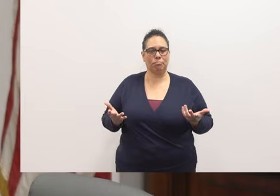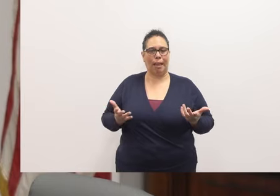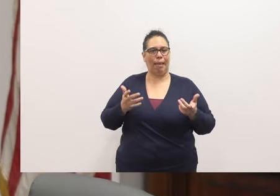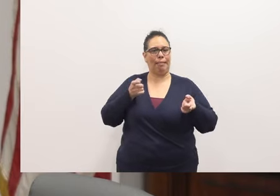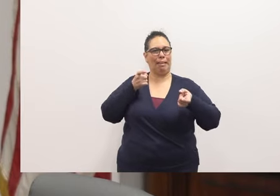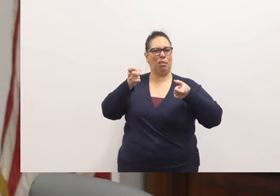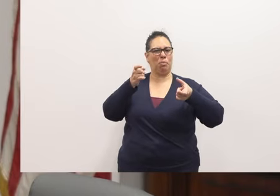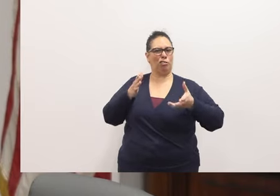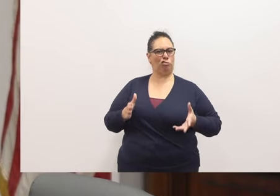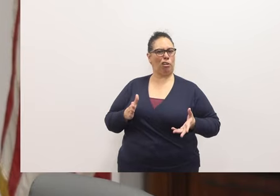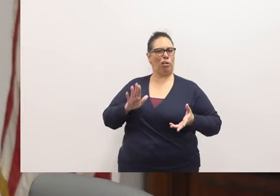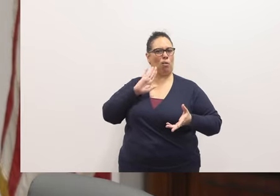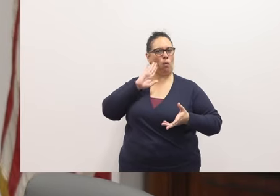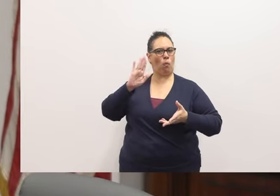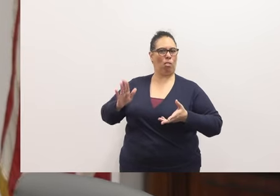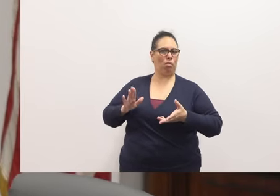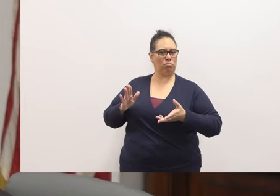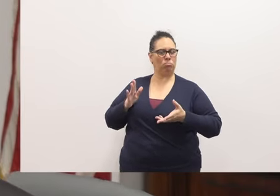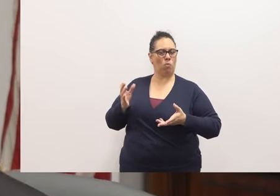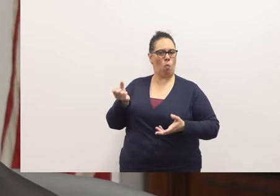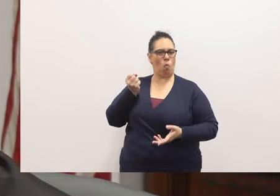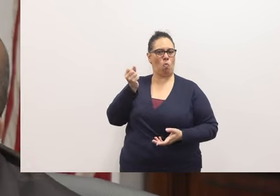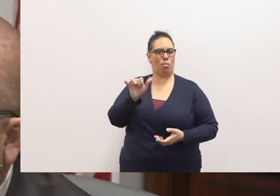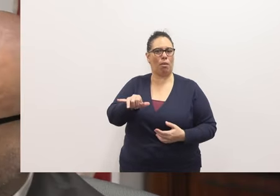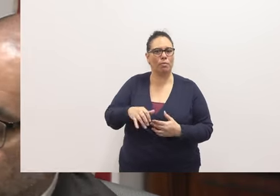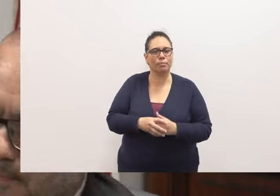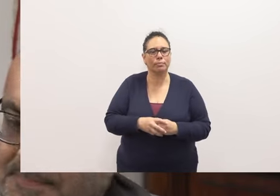administrative regulations will uphold.